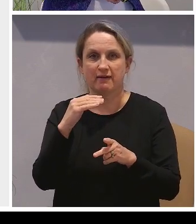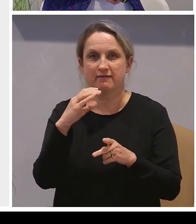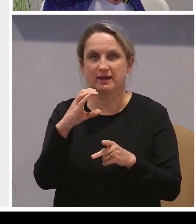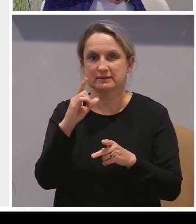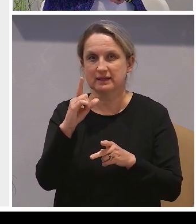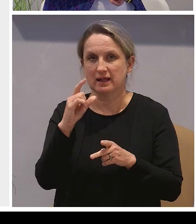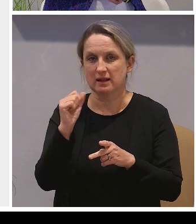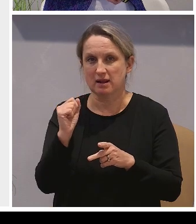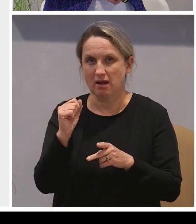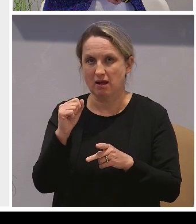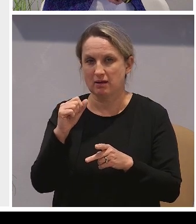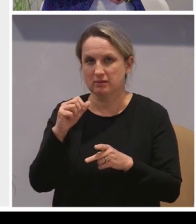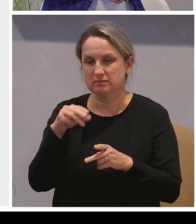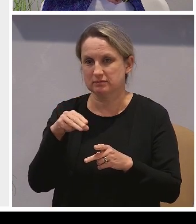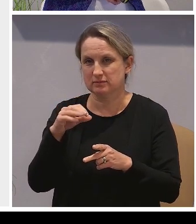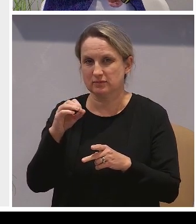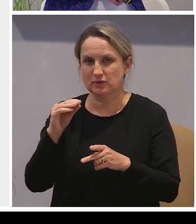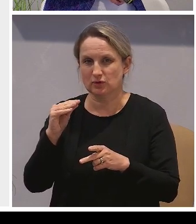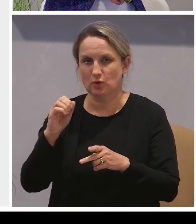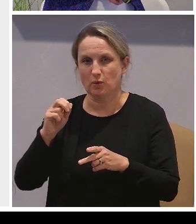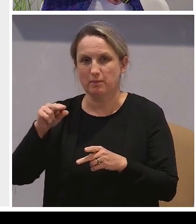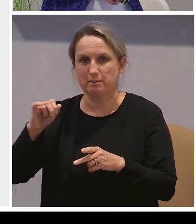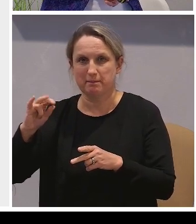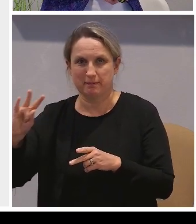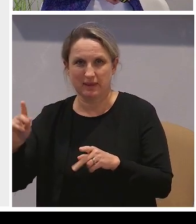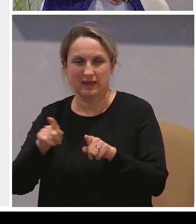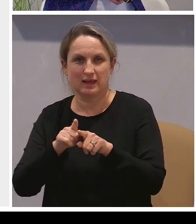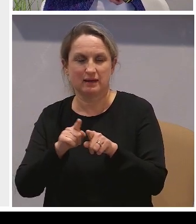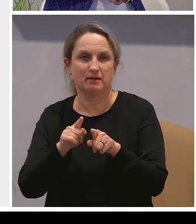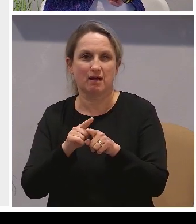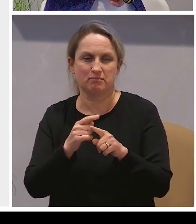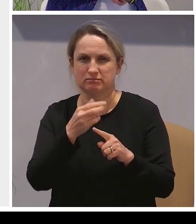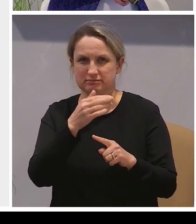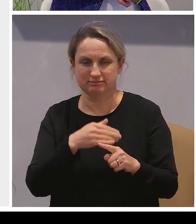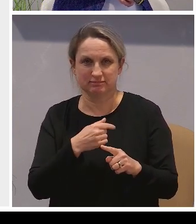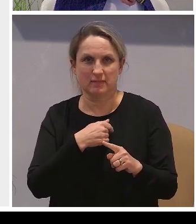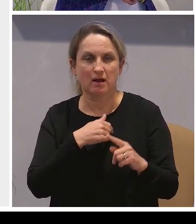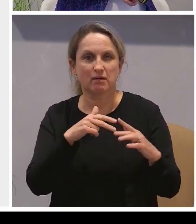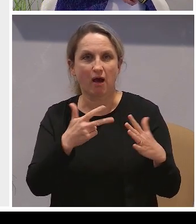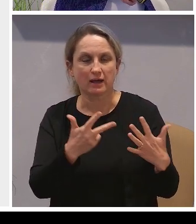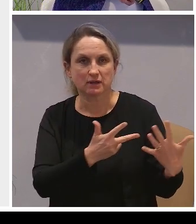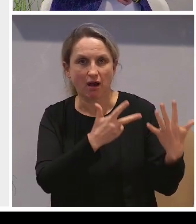There are certain markers we check, FSH, LH, AMH.